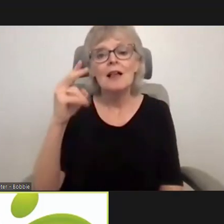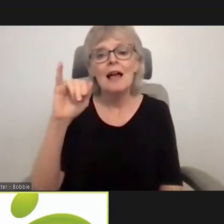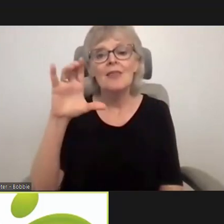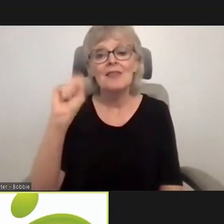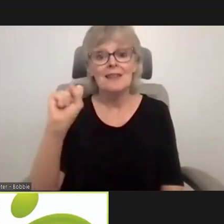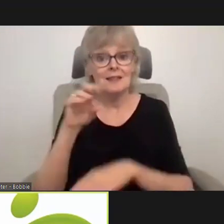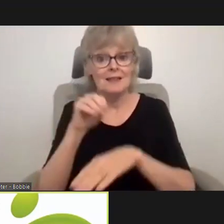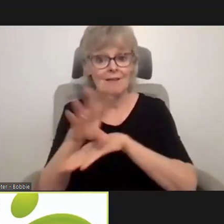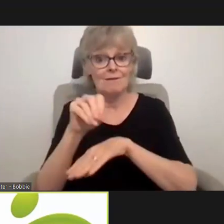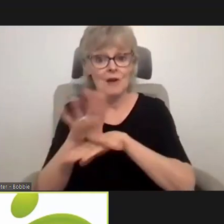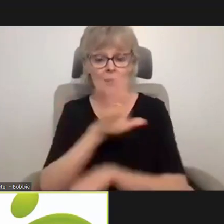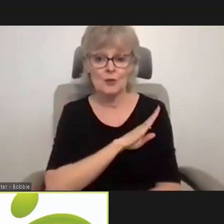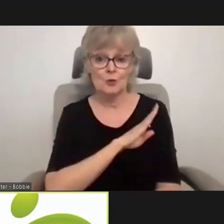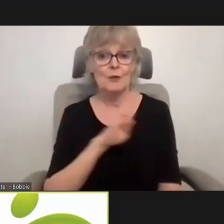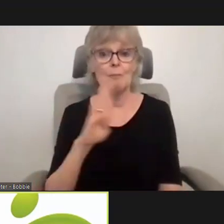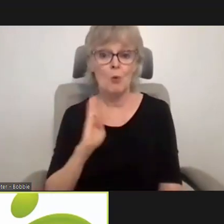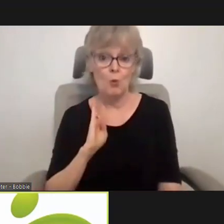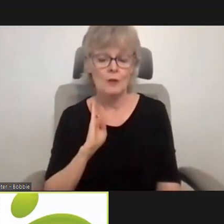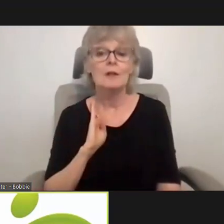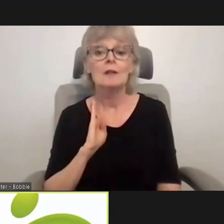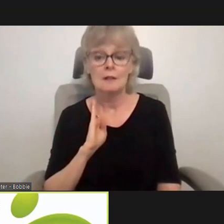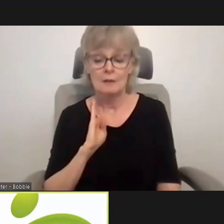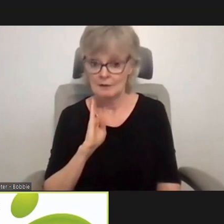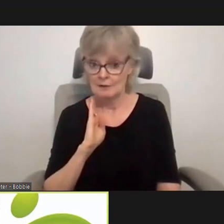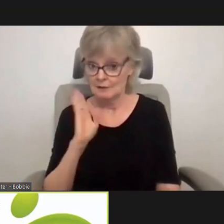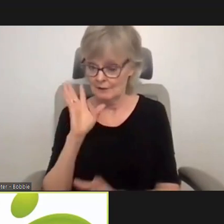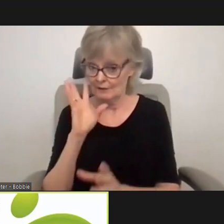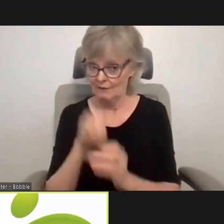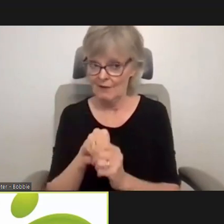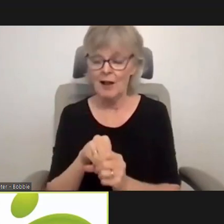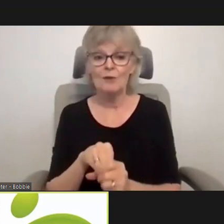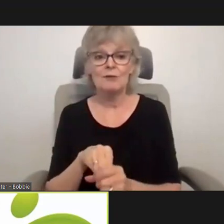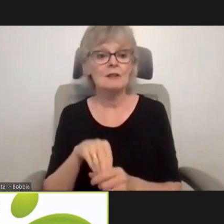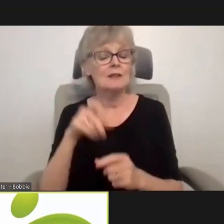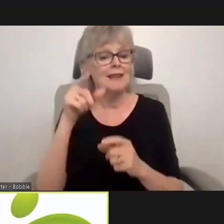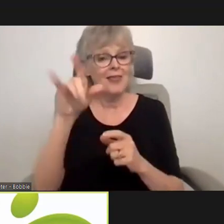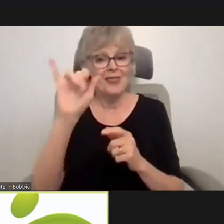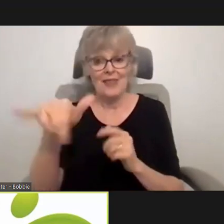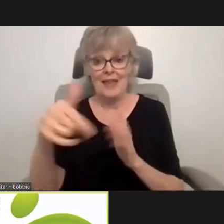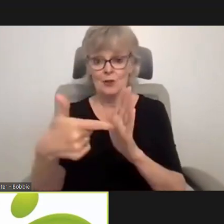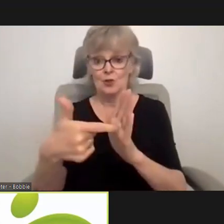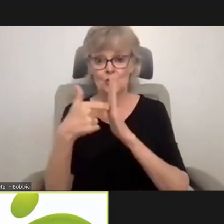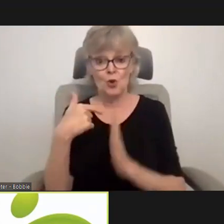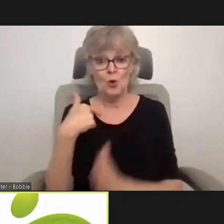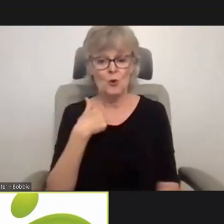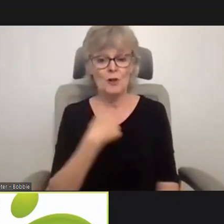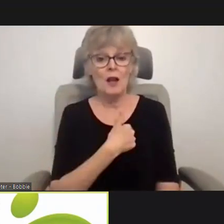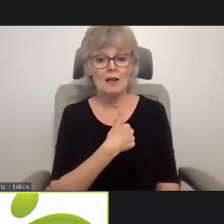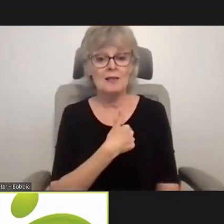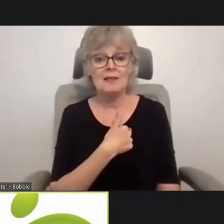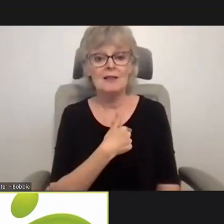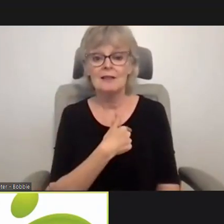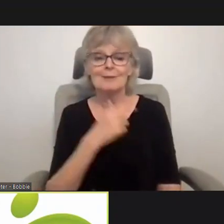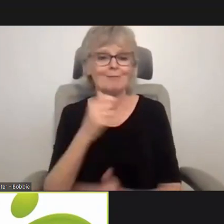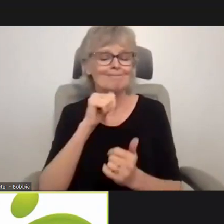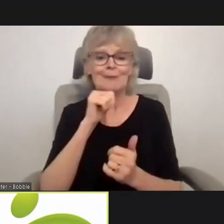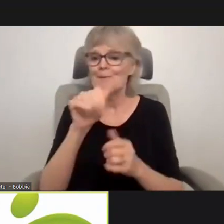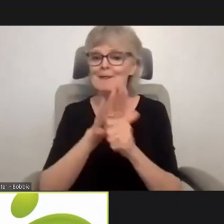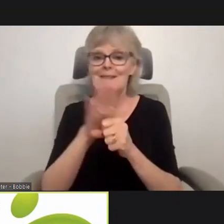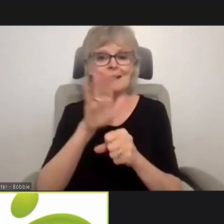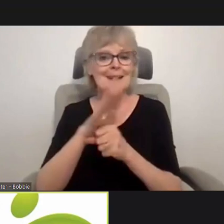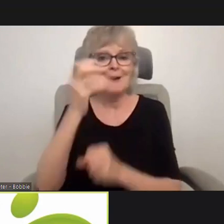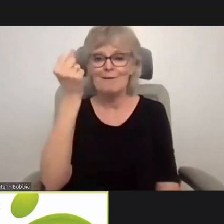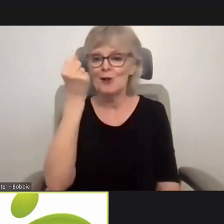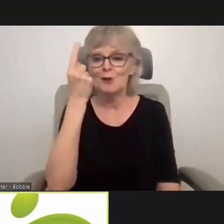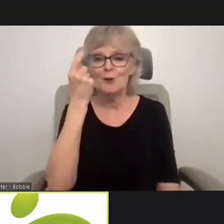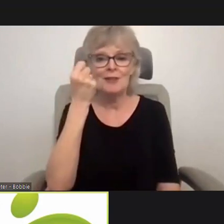So this showed us very clearly that there was a lack of understanding